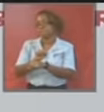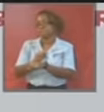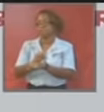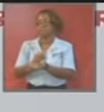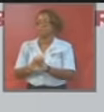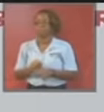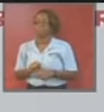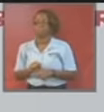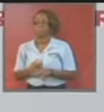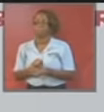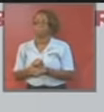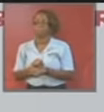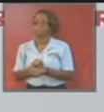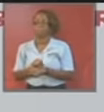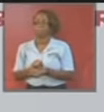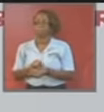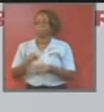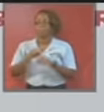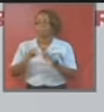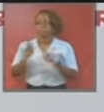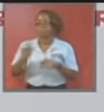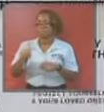more than one vaccine in Trinidad for use as well.